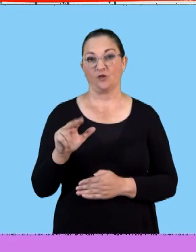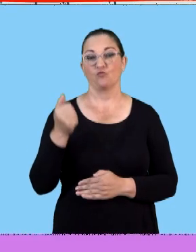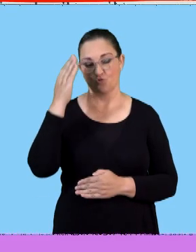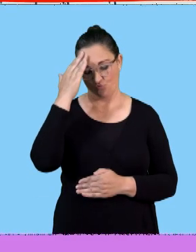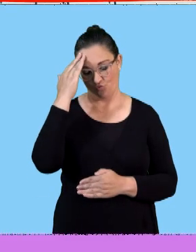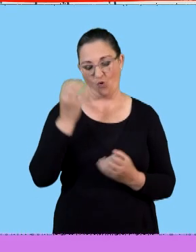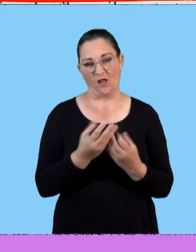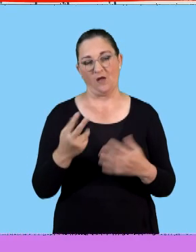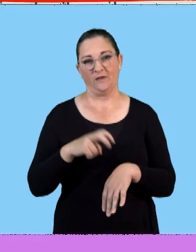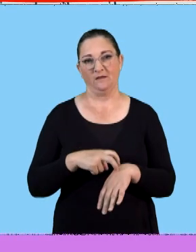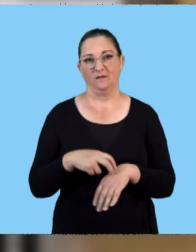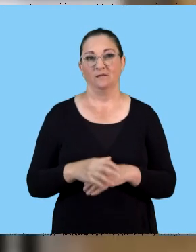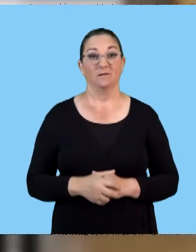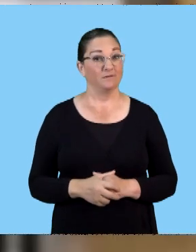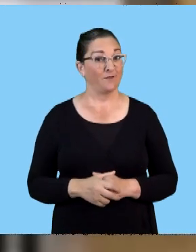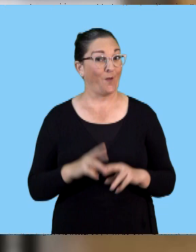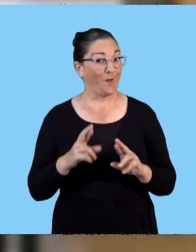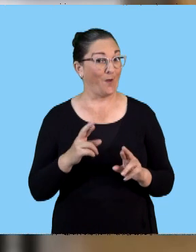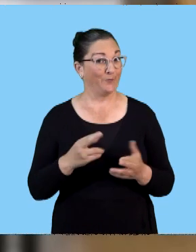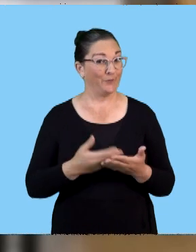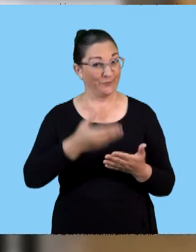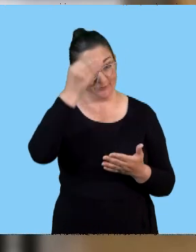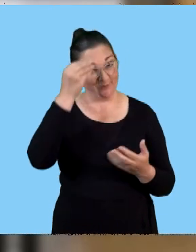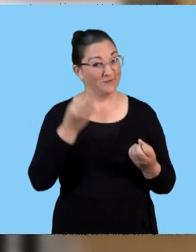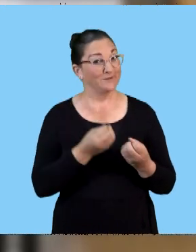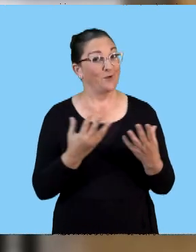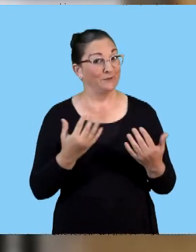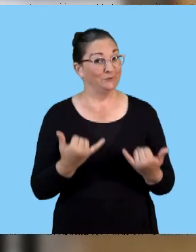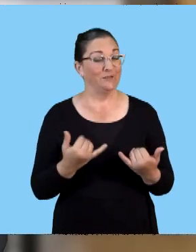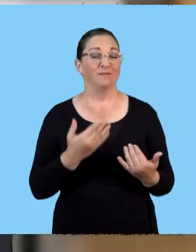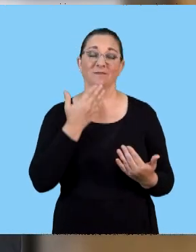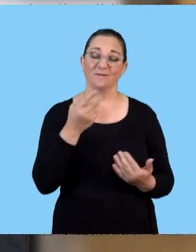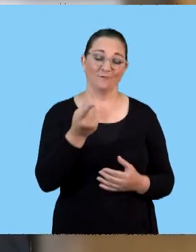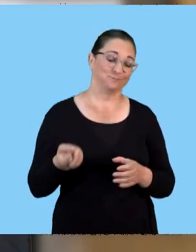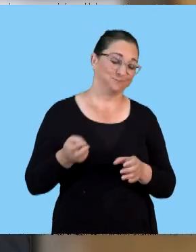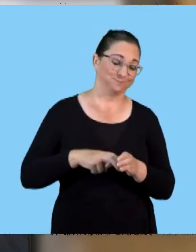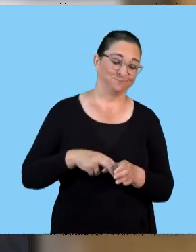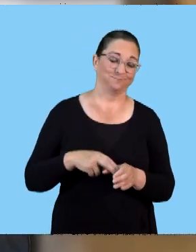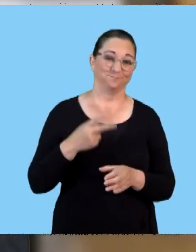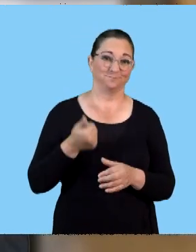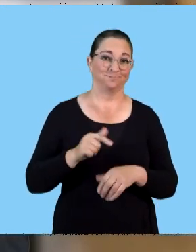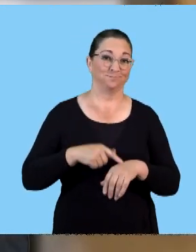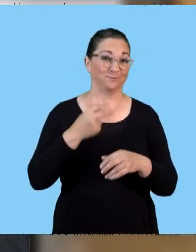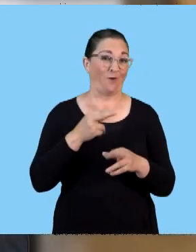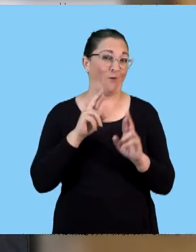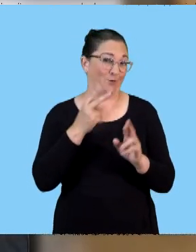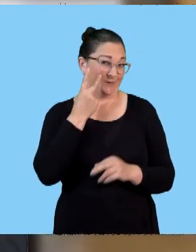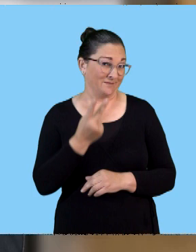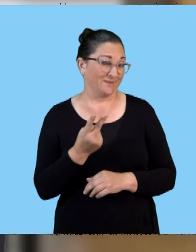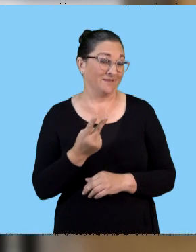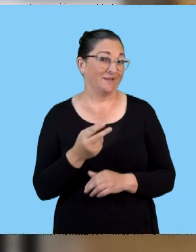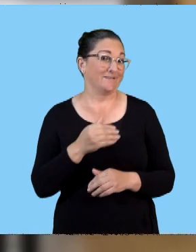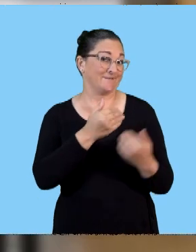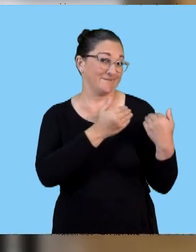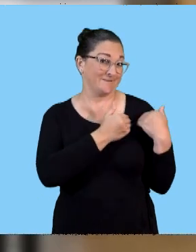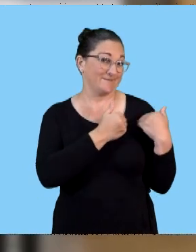858 sods of grass. Guys, I hope you've learned quite a lot today. Thank you so much for joining us. Hope to see you next time. Stay